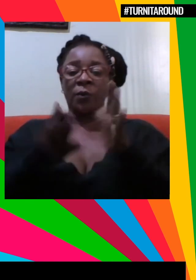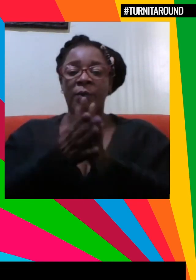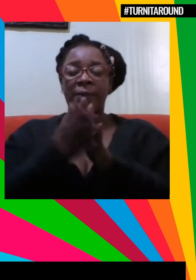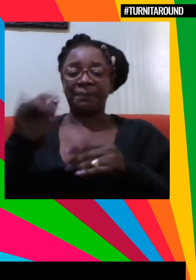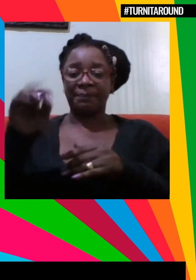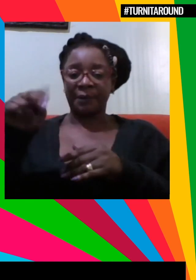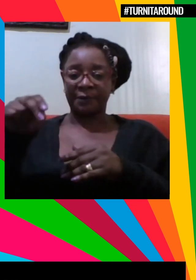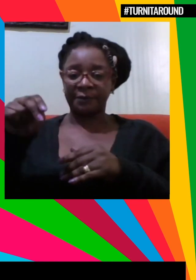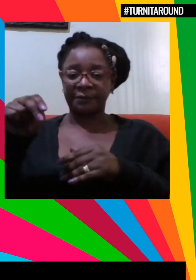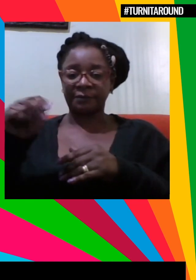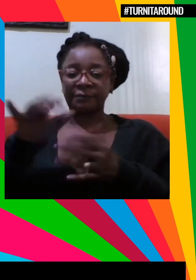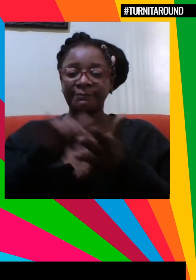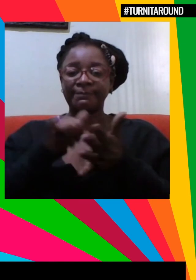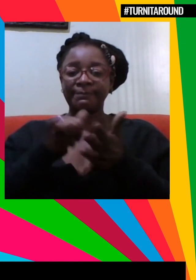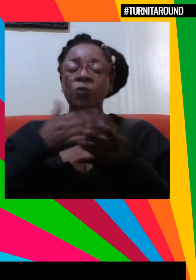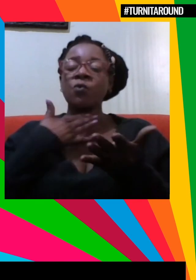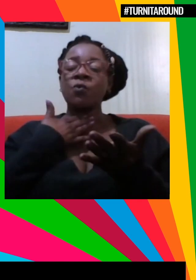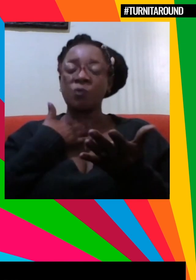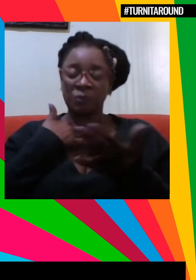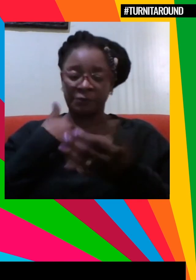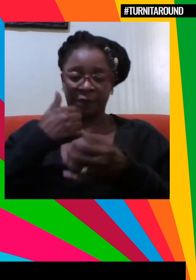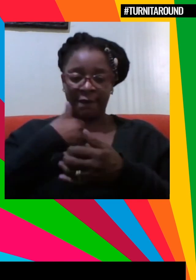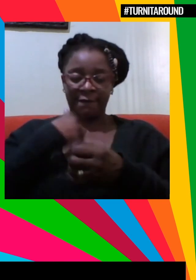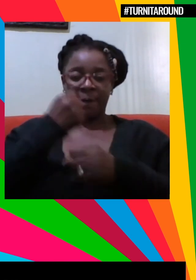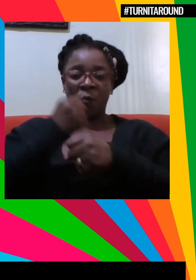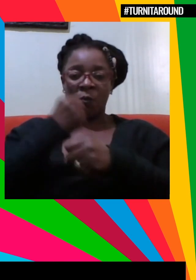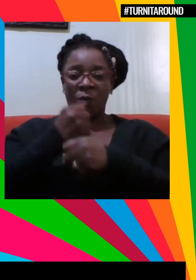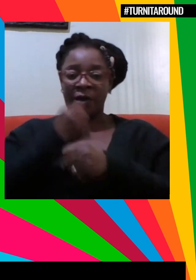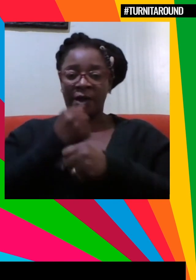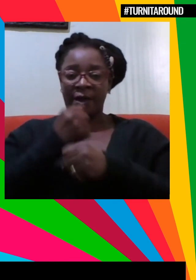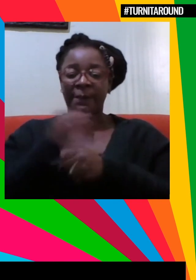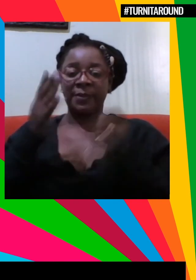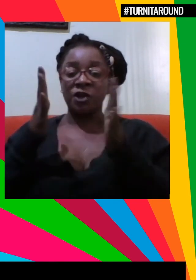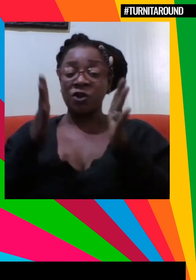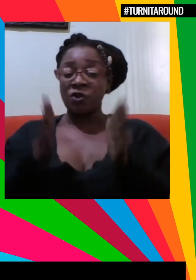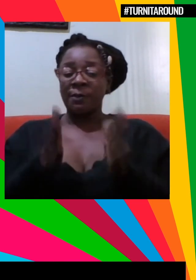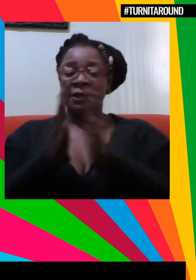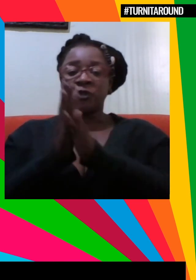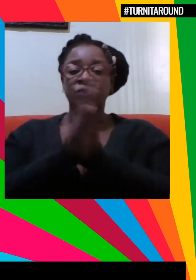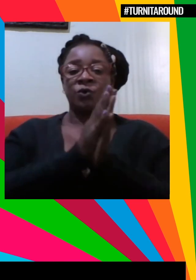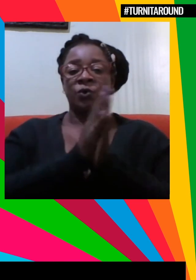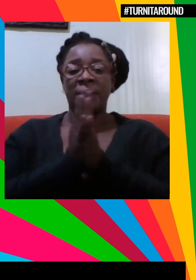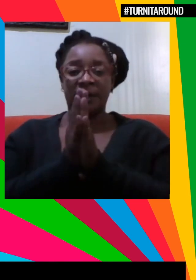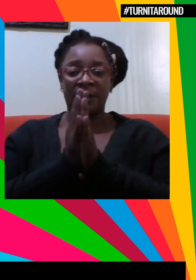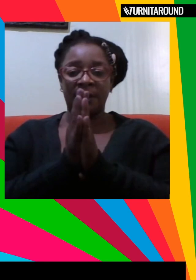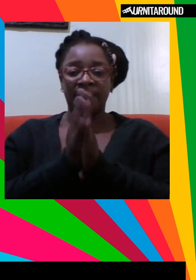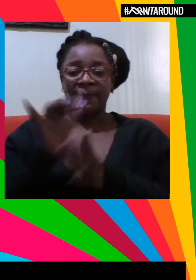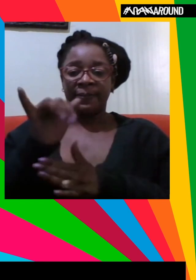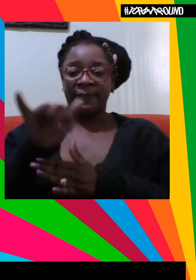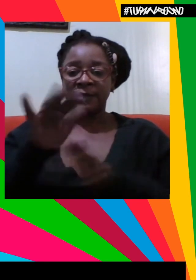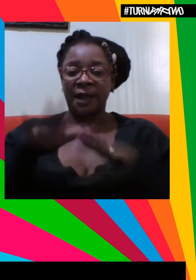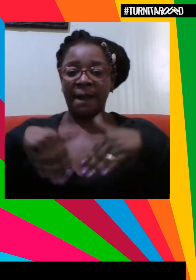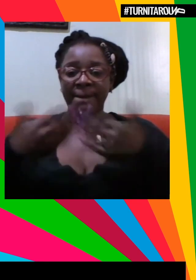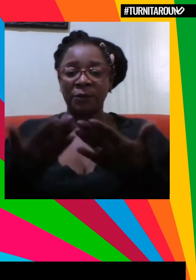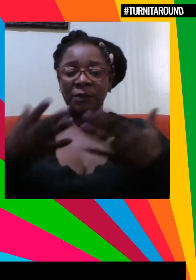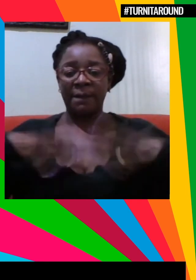that really when it comes down to it, working on ocean-bound plastic supply chains is a human story. And it really is about the people and the